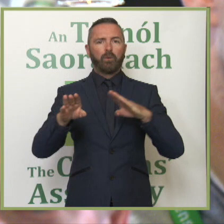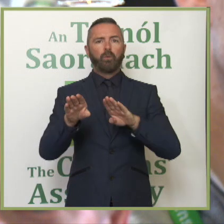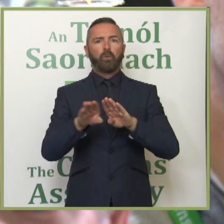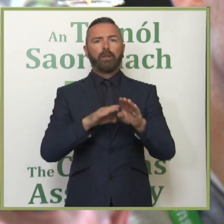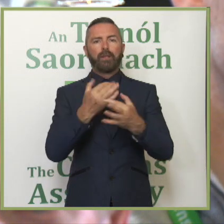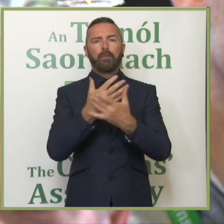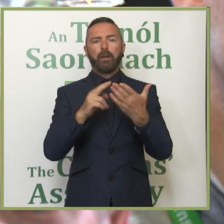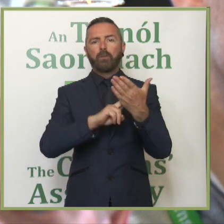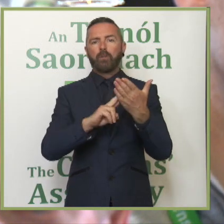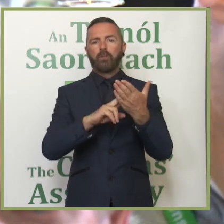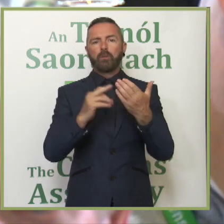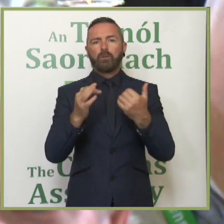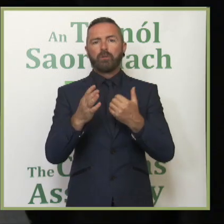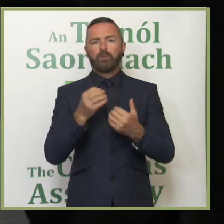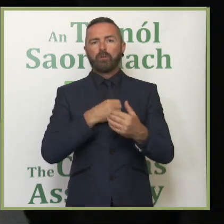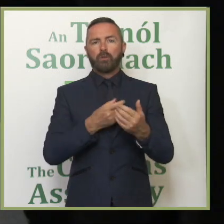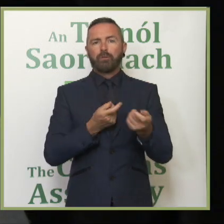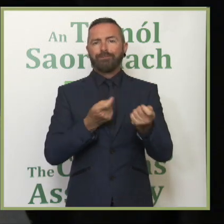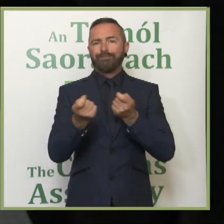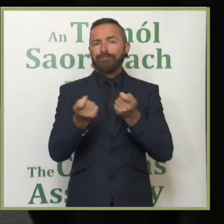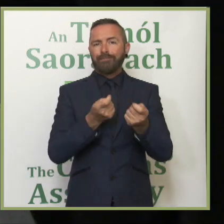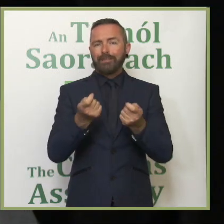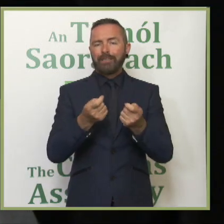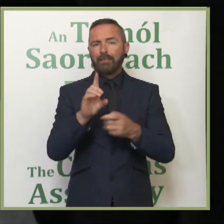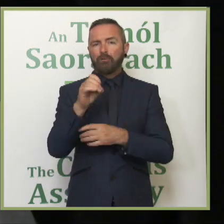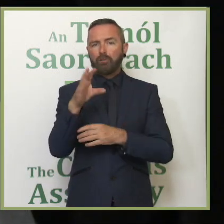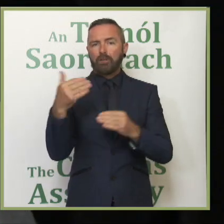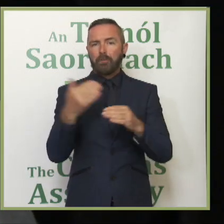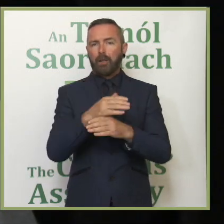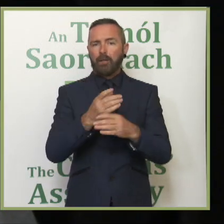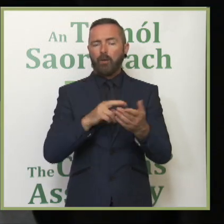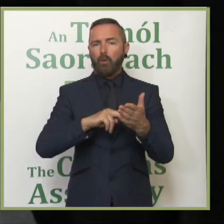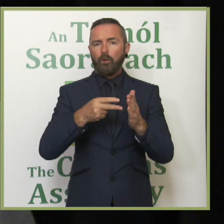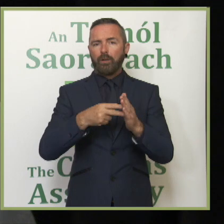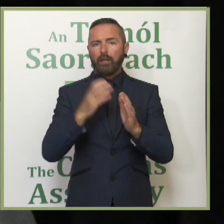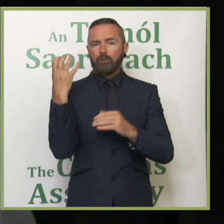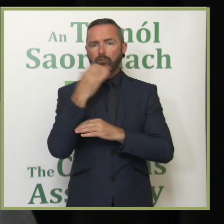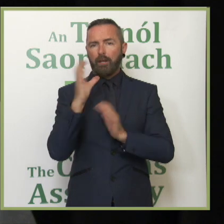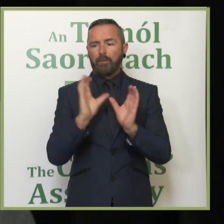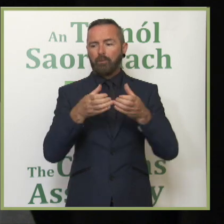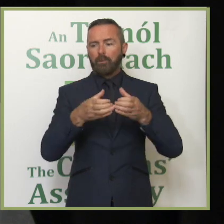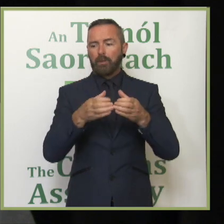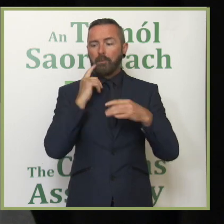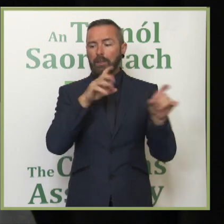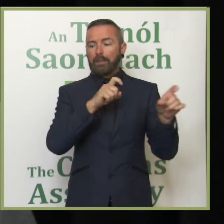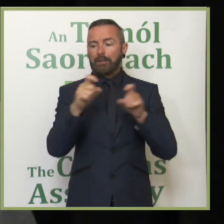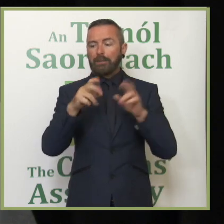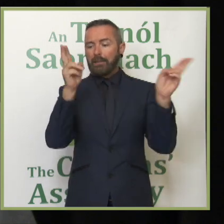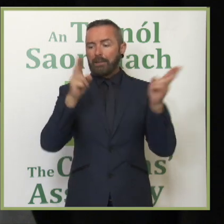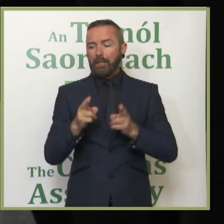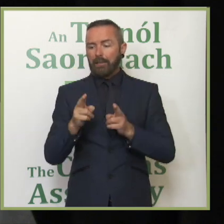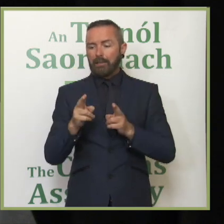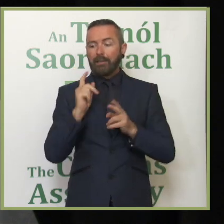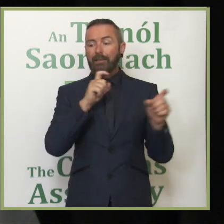being used to fill that space by organized crime groups. Looking at injecting drug use, it is still declining, but it remains a